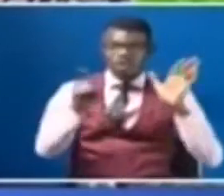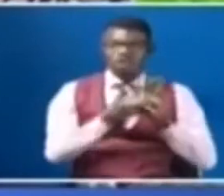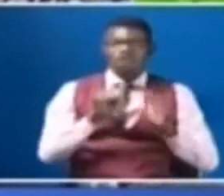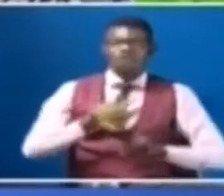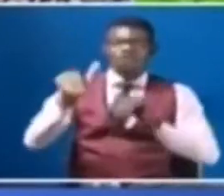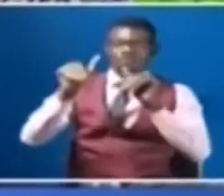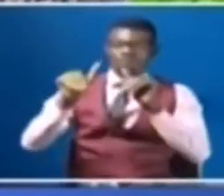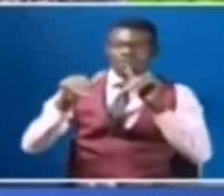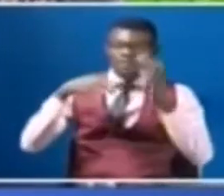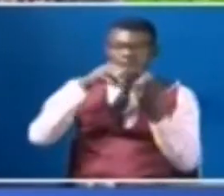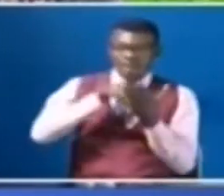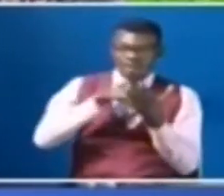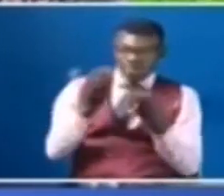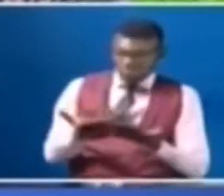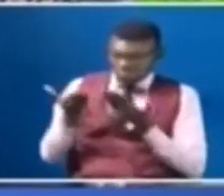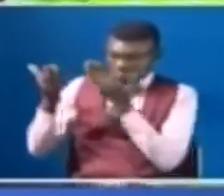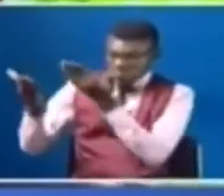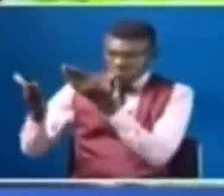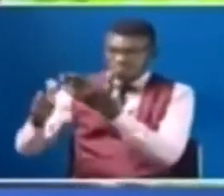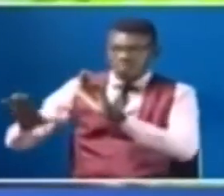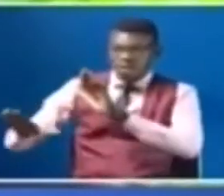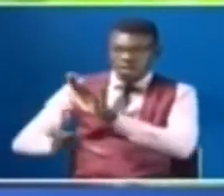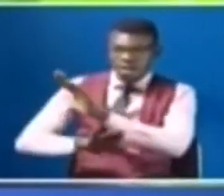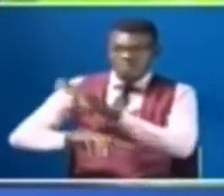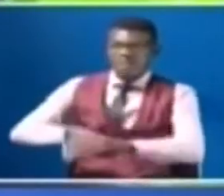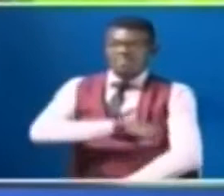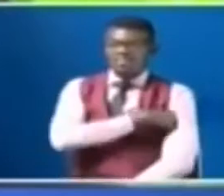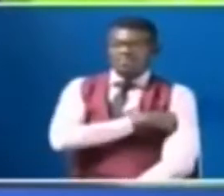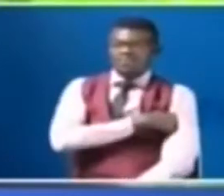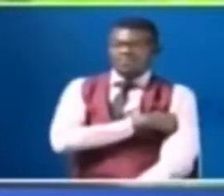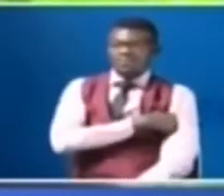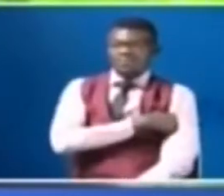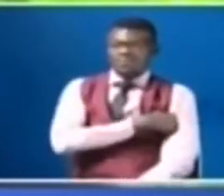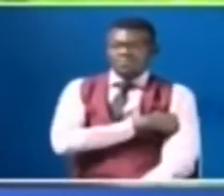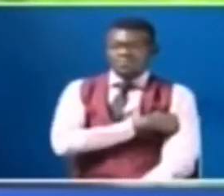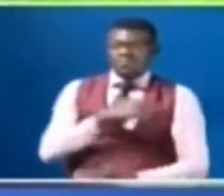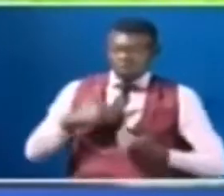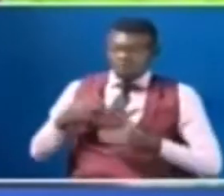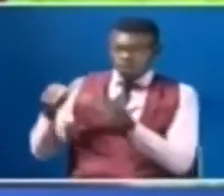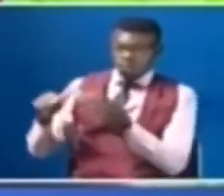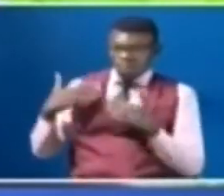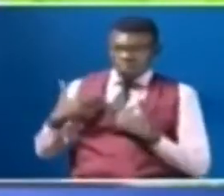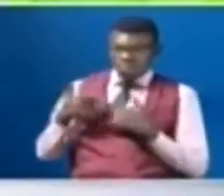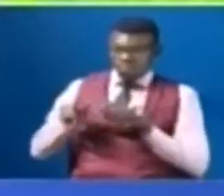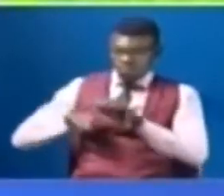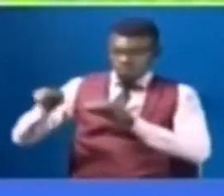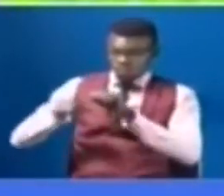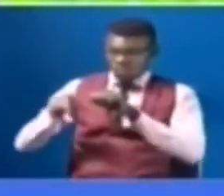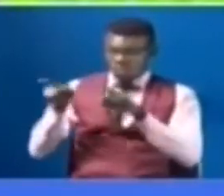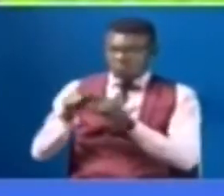cases are forwarded to the assistant chiefs. Inaongozwa na watu wanaitwa wahiere. Alafu kuna